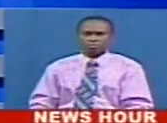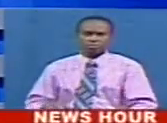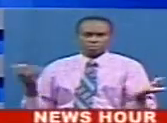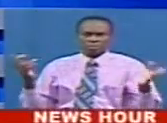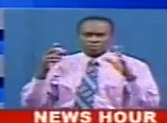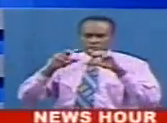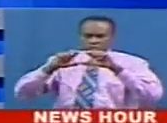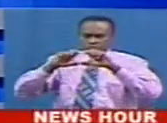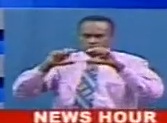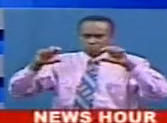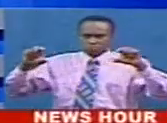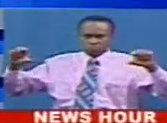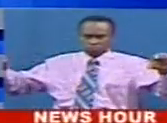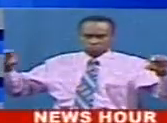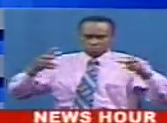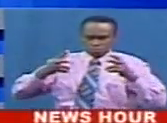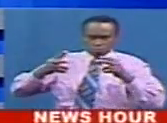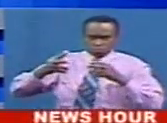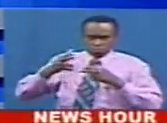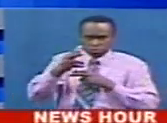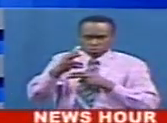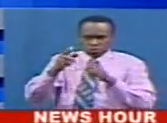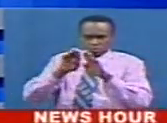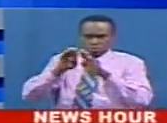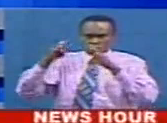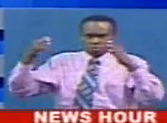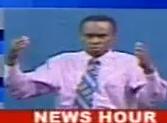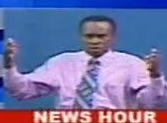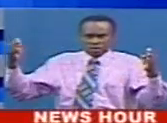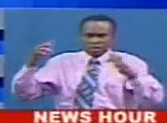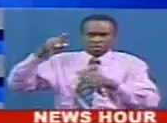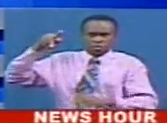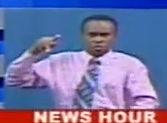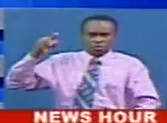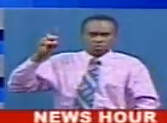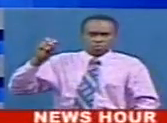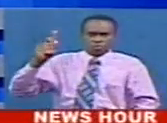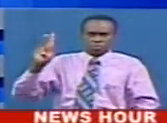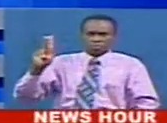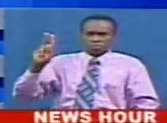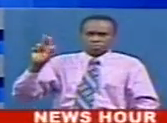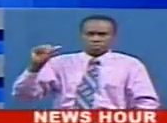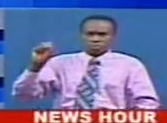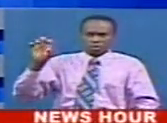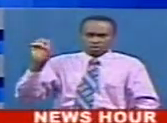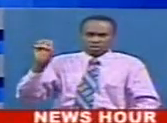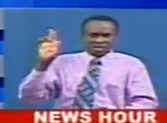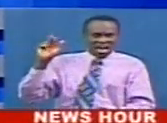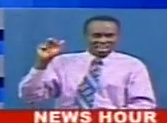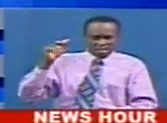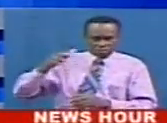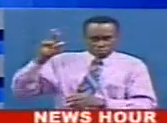A sod has been cut for the construction of a three-tier interchange at Pokuase near Accra. The project, which is estimated